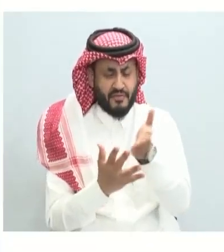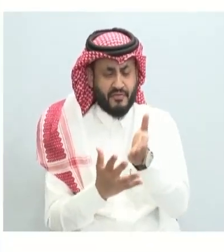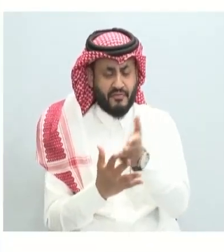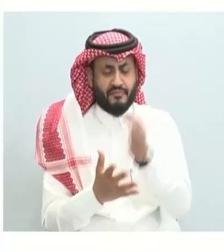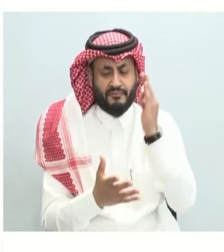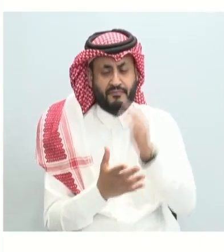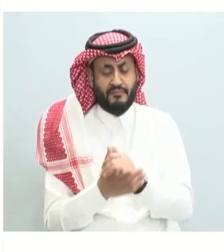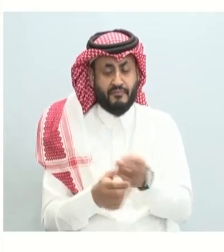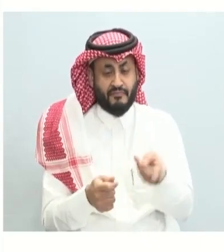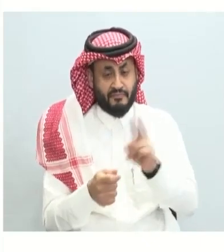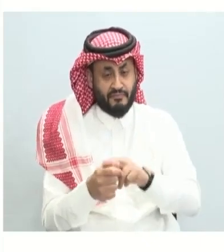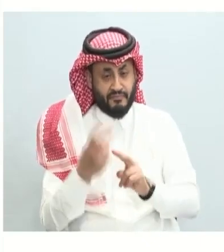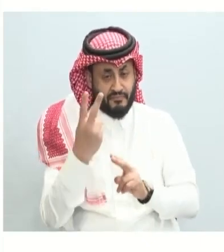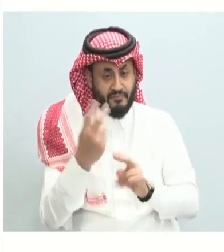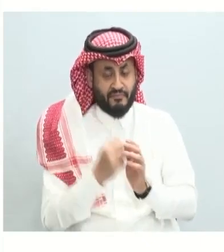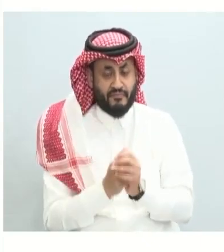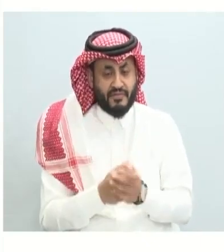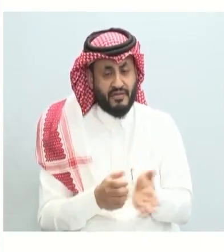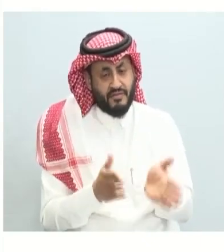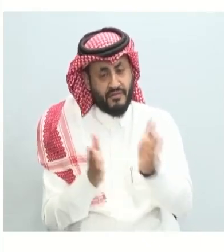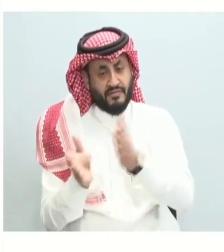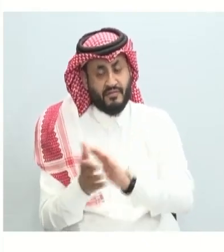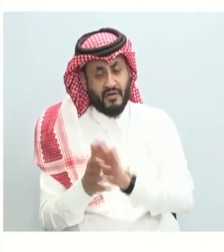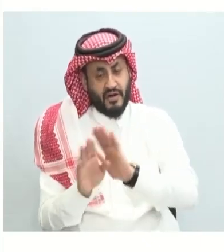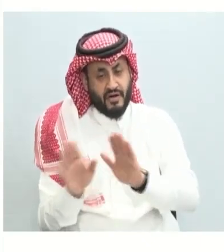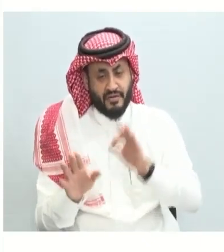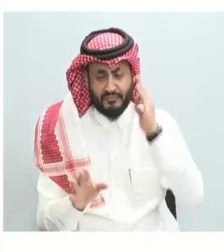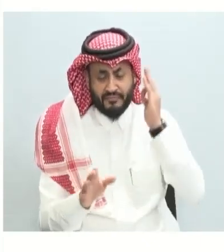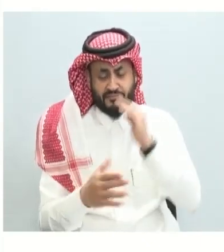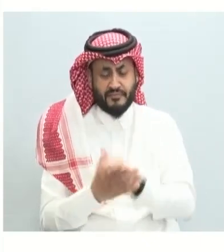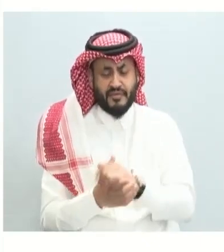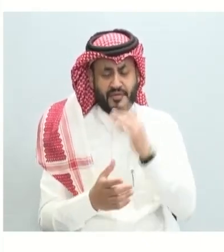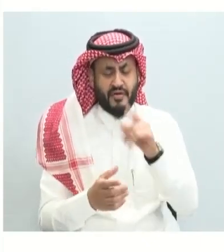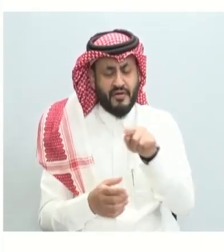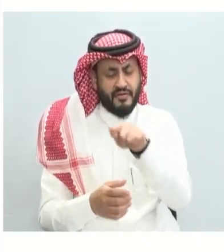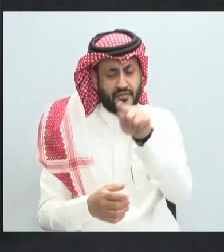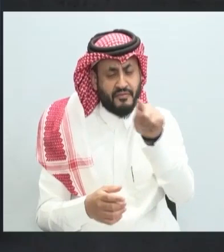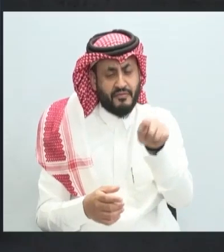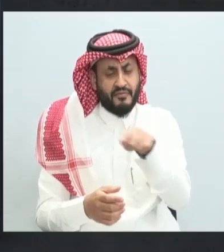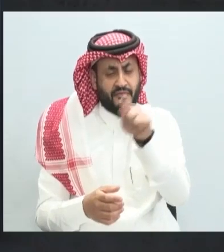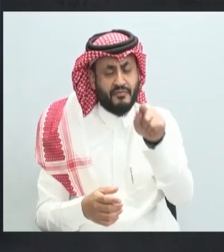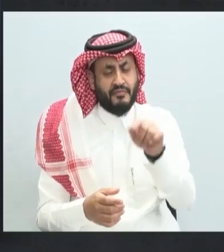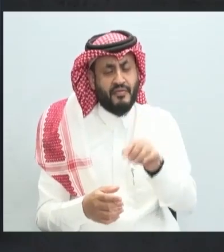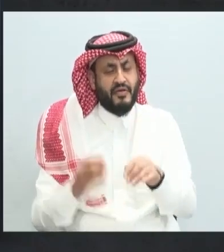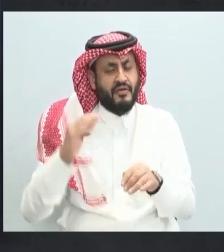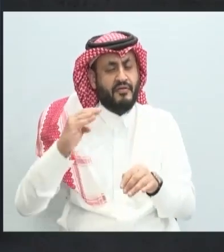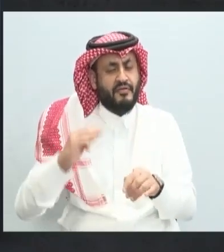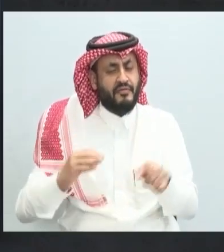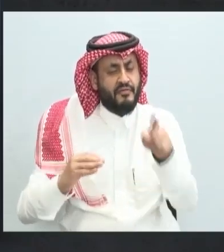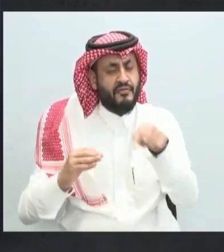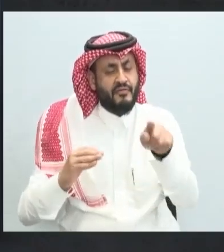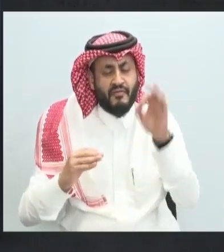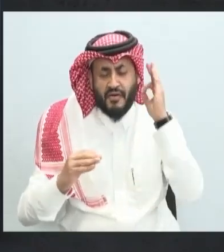story twice. And when we listen, we need to circle the answer that